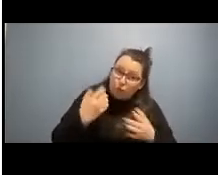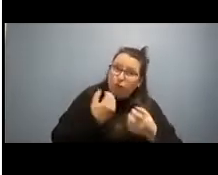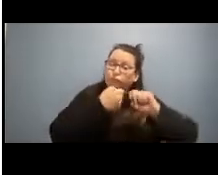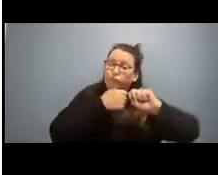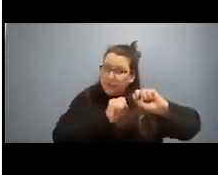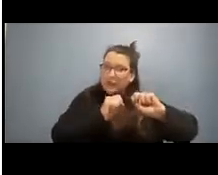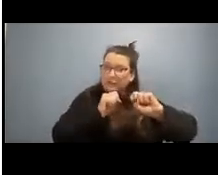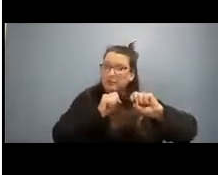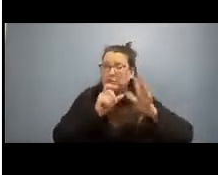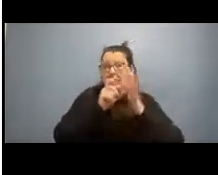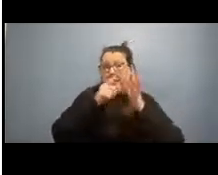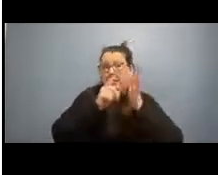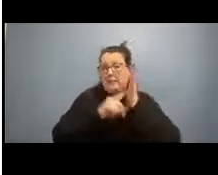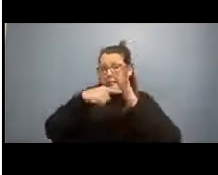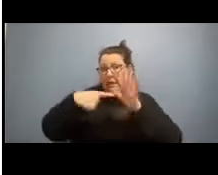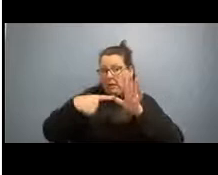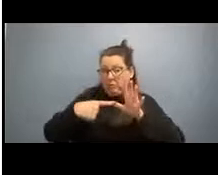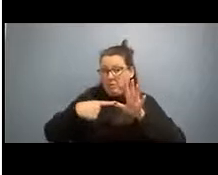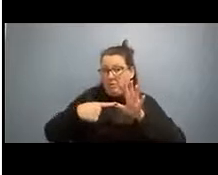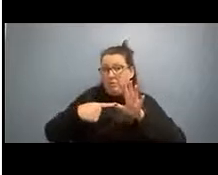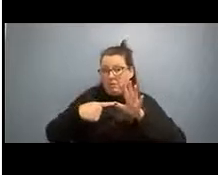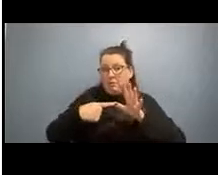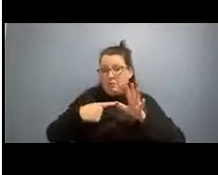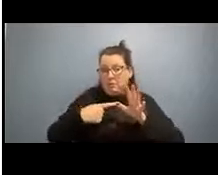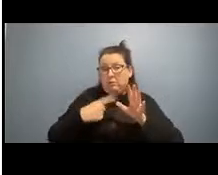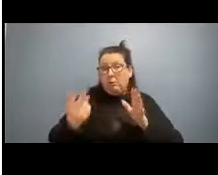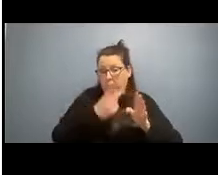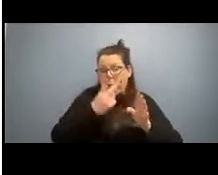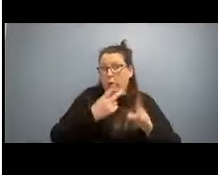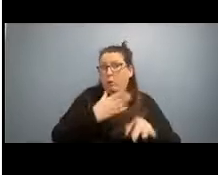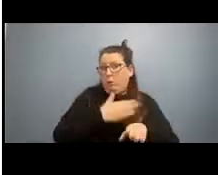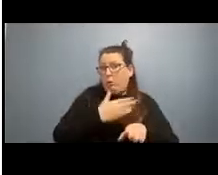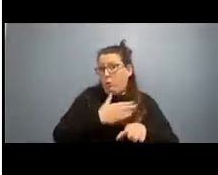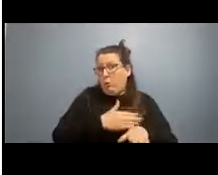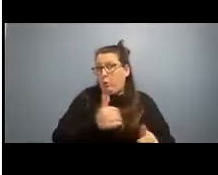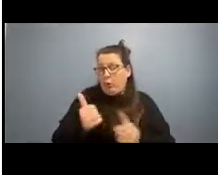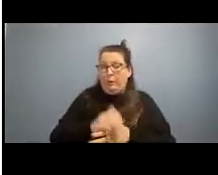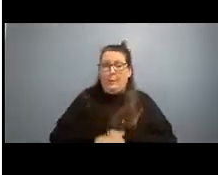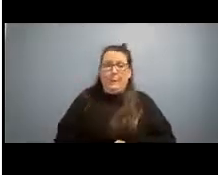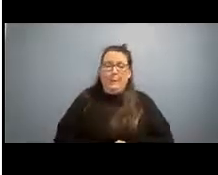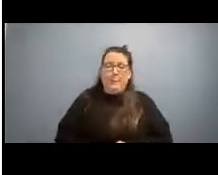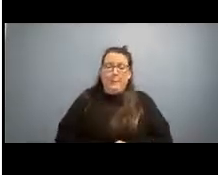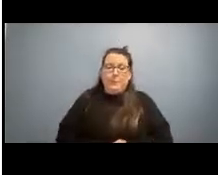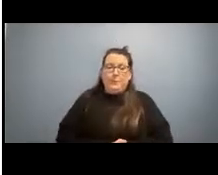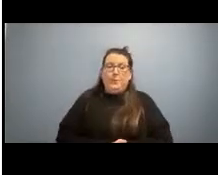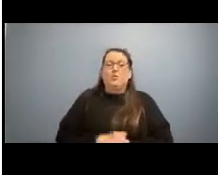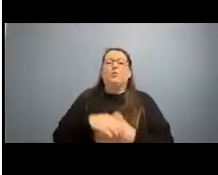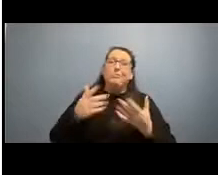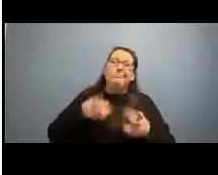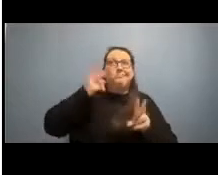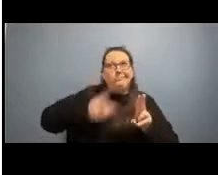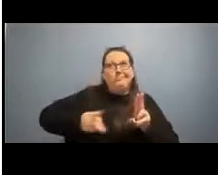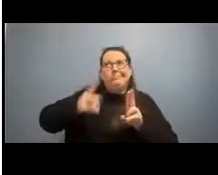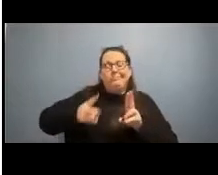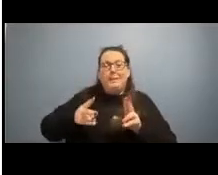equally effective when it comes to severe disease. So back to basics, wearing masks, your